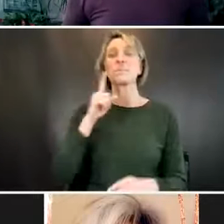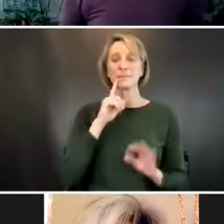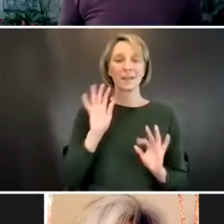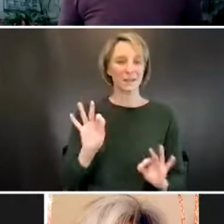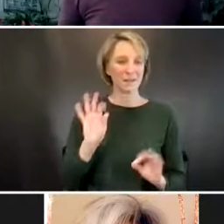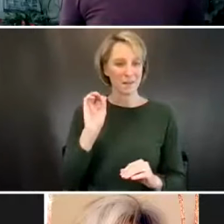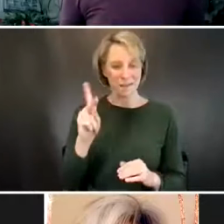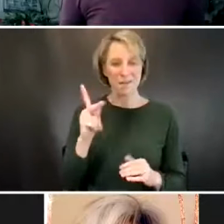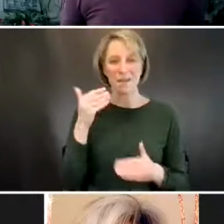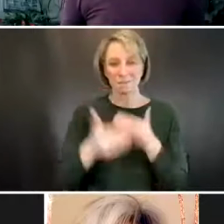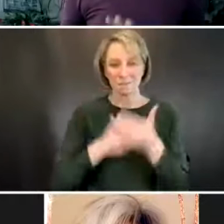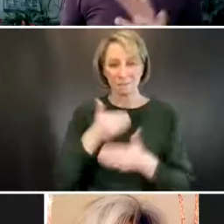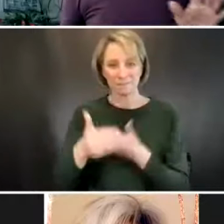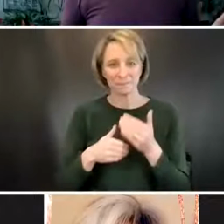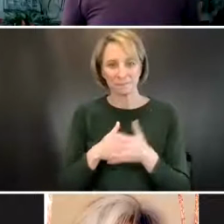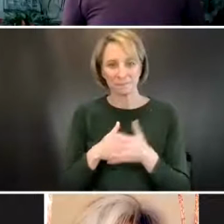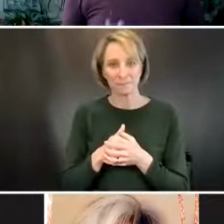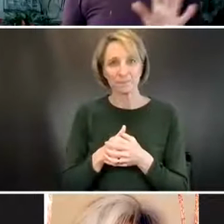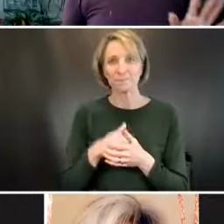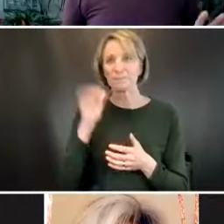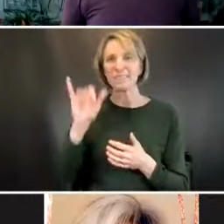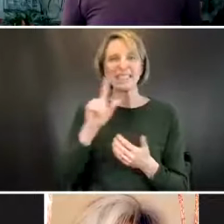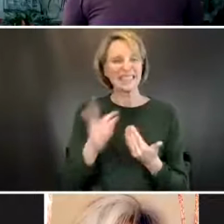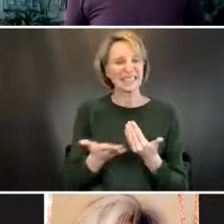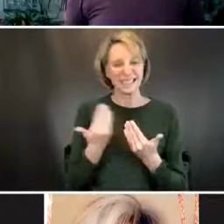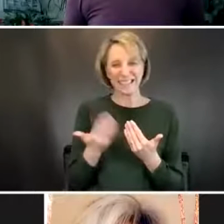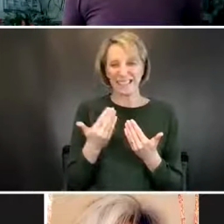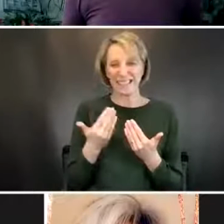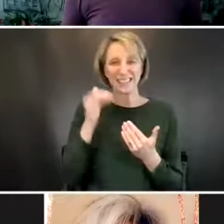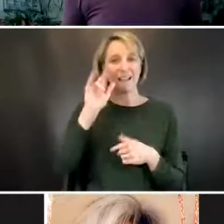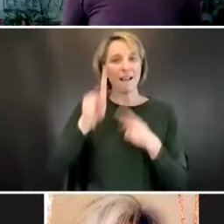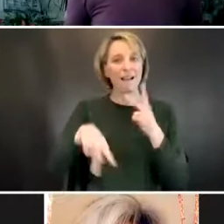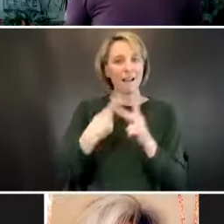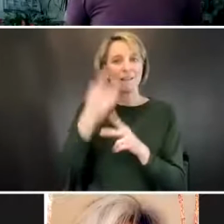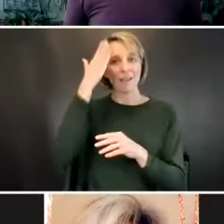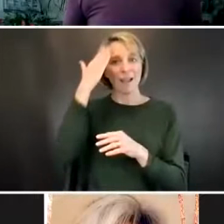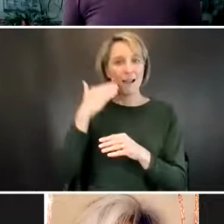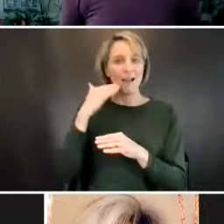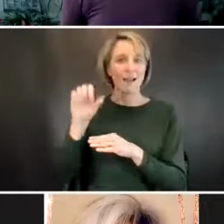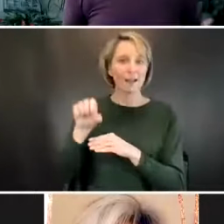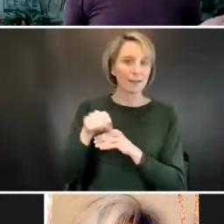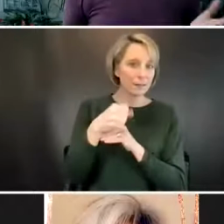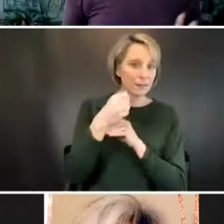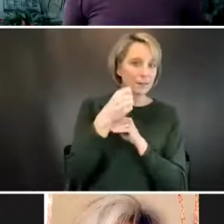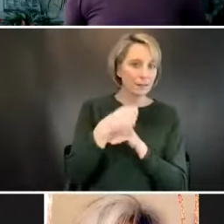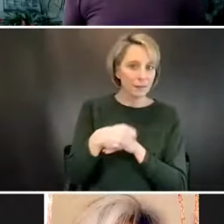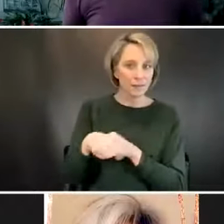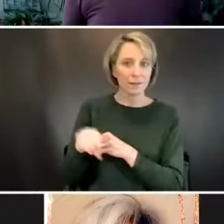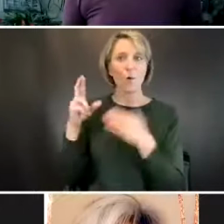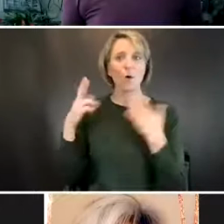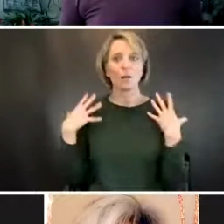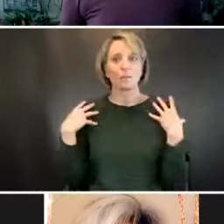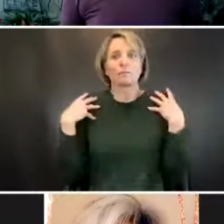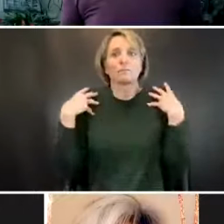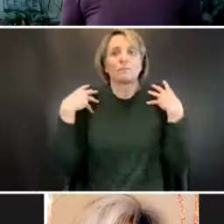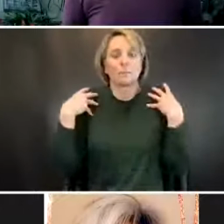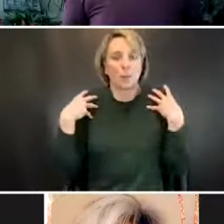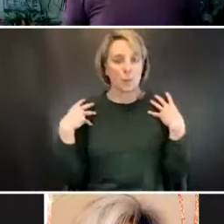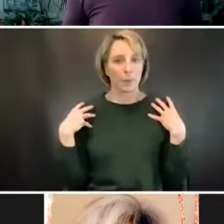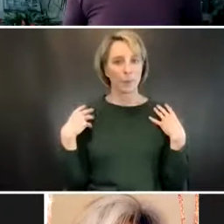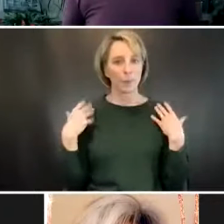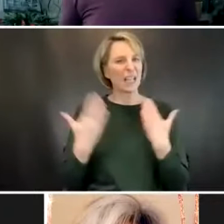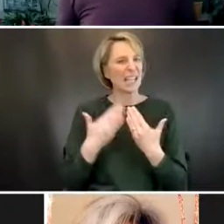move along. So that's something easy you can do anywhere, even in the grocery store line. Nobody will wonder what you're doing. Maybe